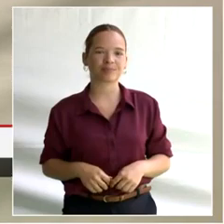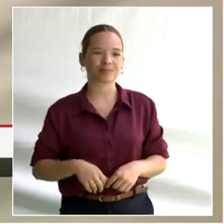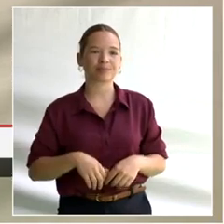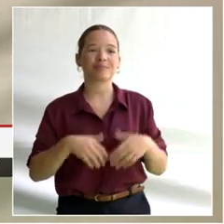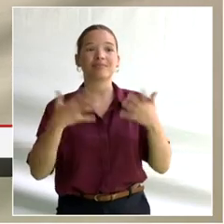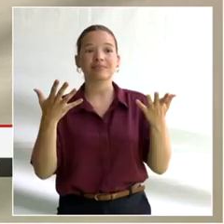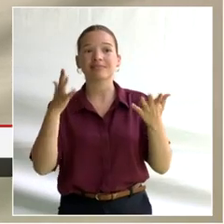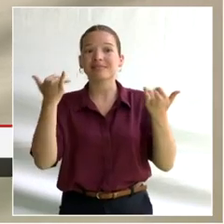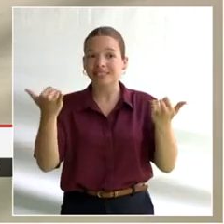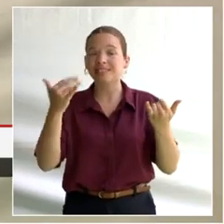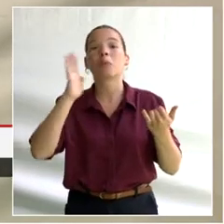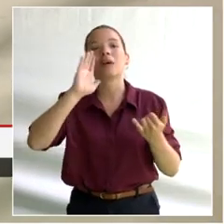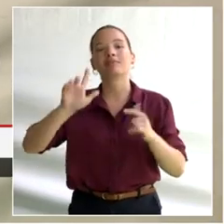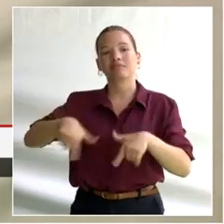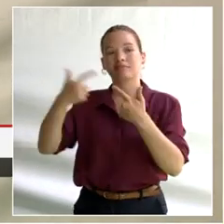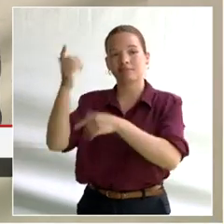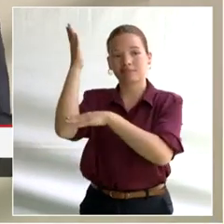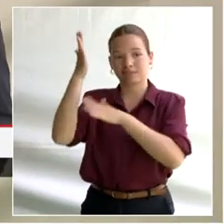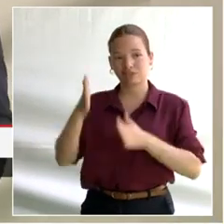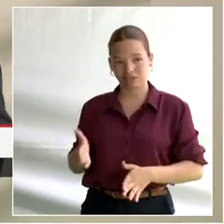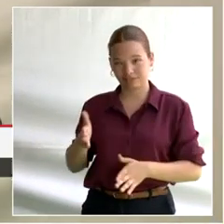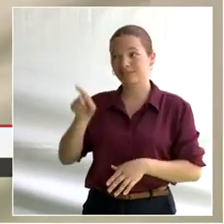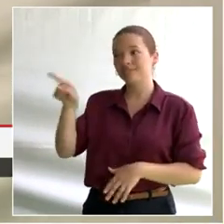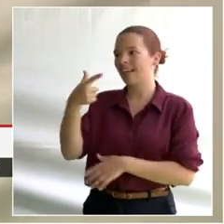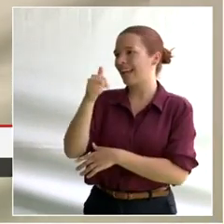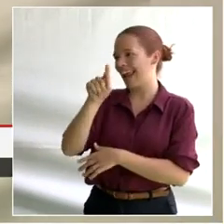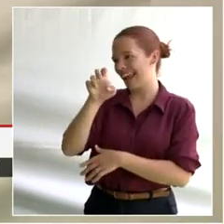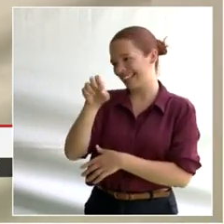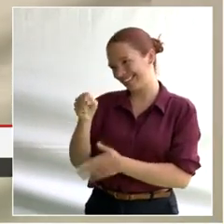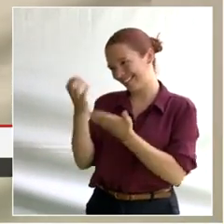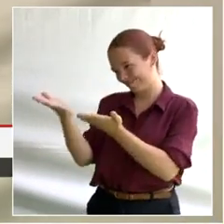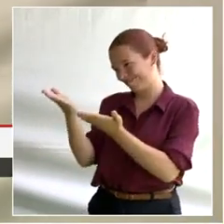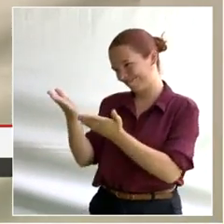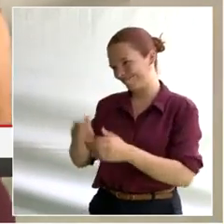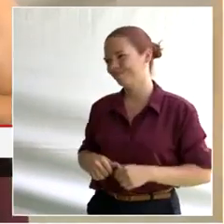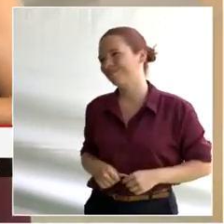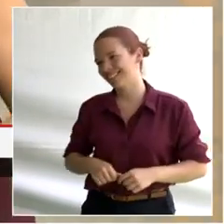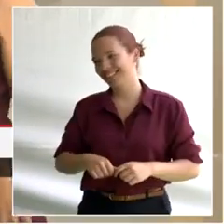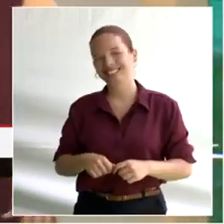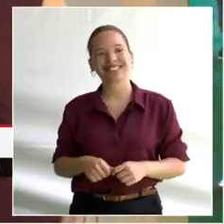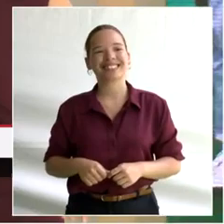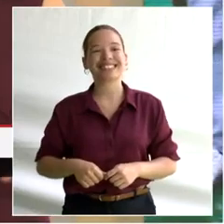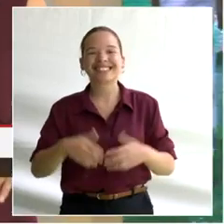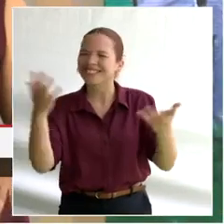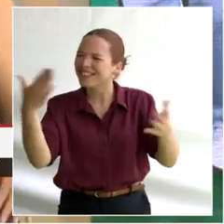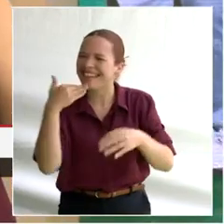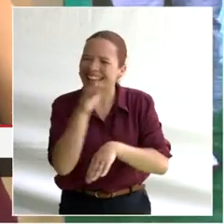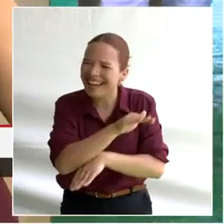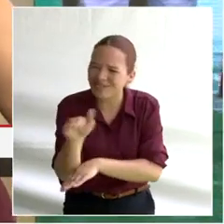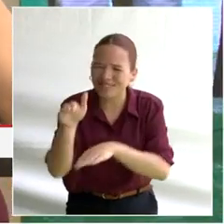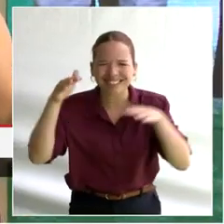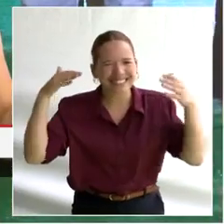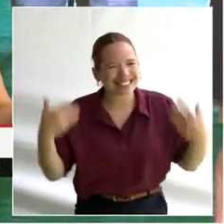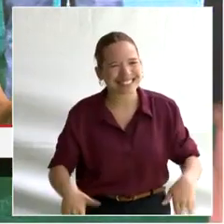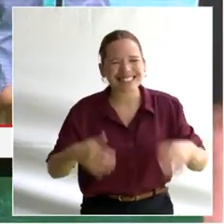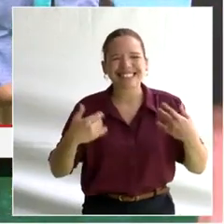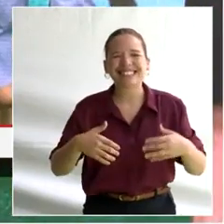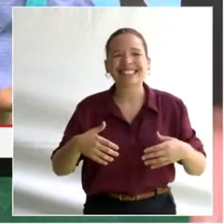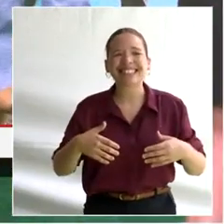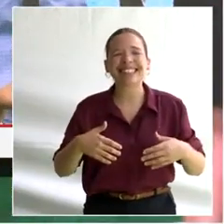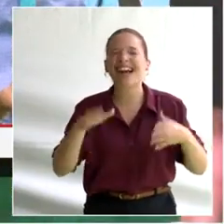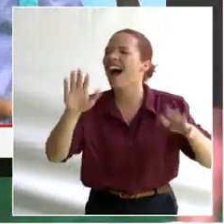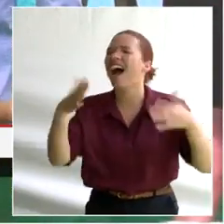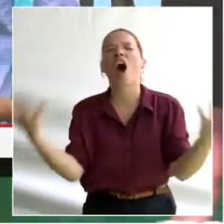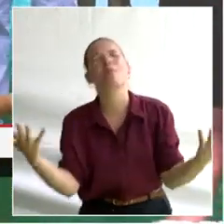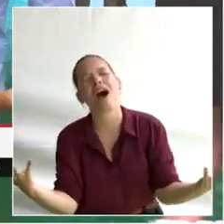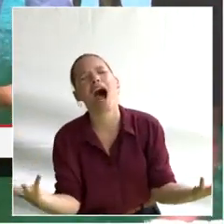DC, our presenting partner of the draw ceremony, to say a few words. Angie. Good afternoon, everyone. Come on, it's more people in here than that.